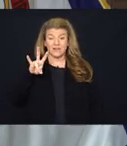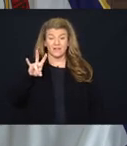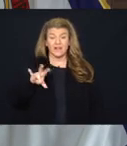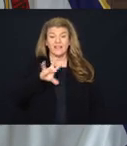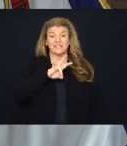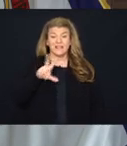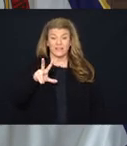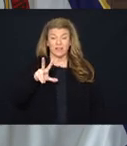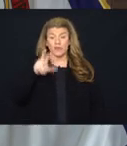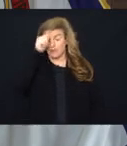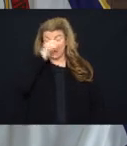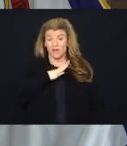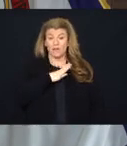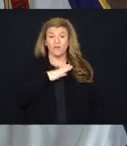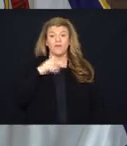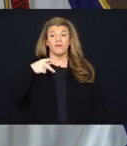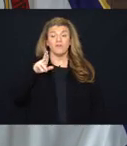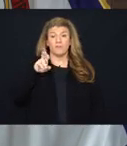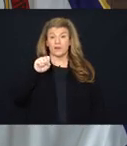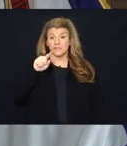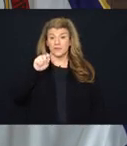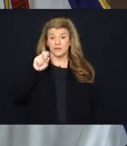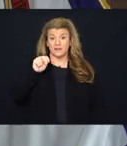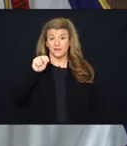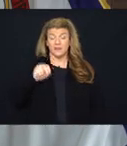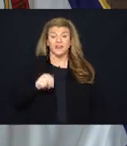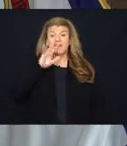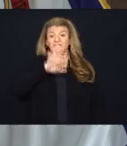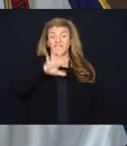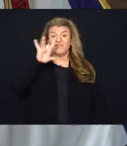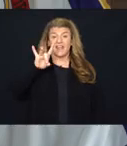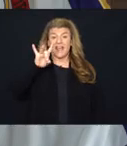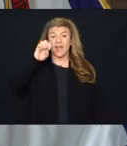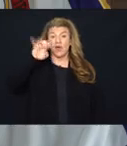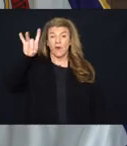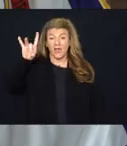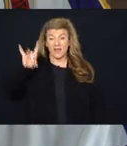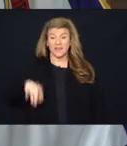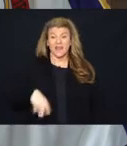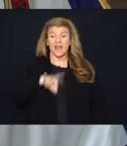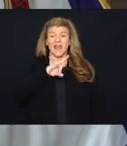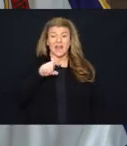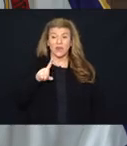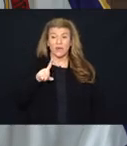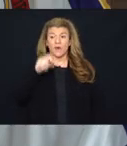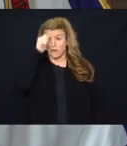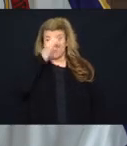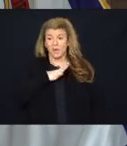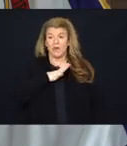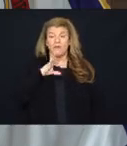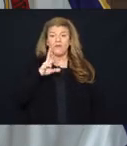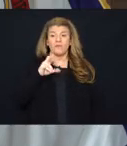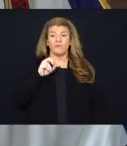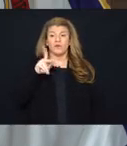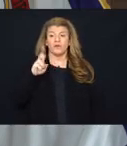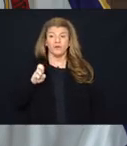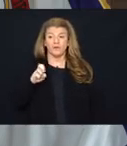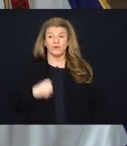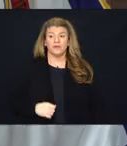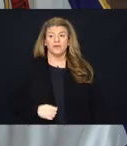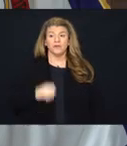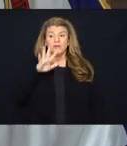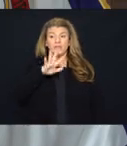a 73-year-old male from Preston County. The 5,808th death, an 81-year-old male from Brooke County.